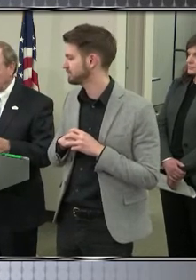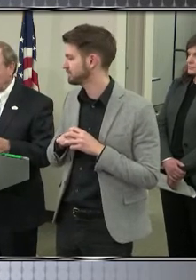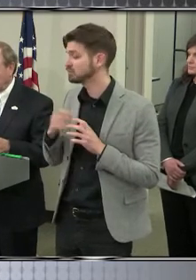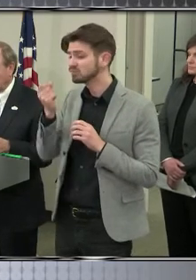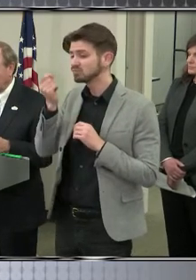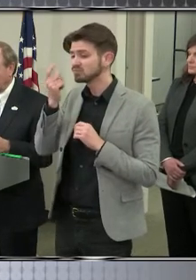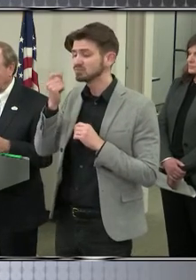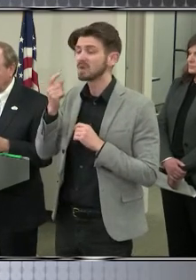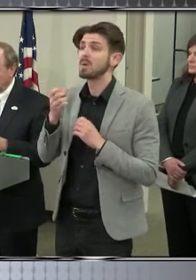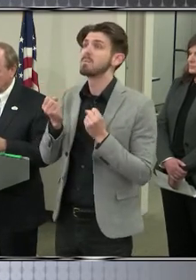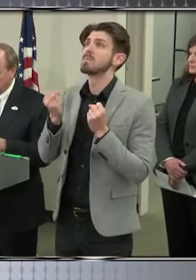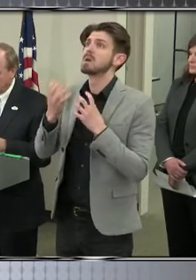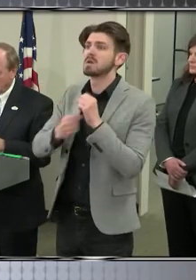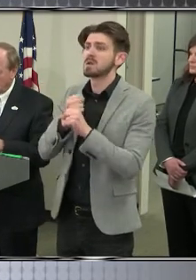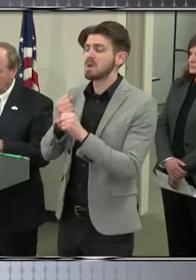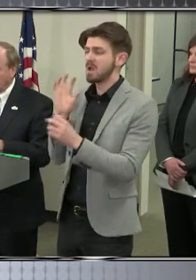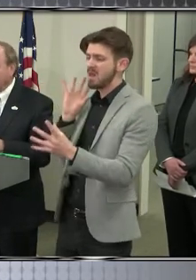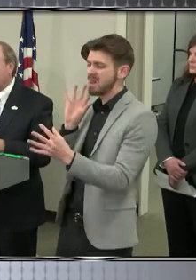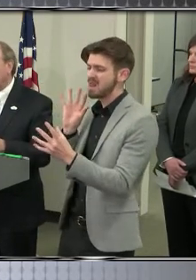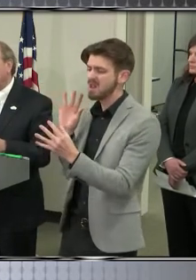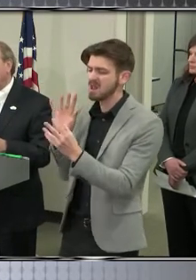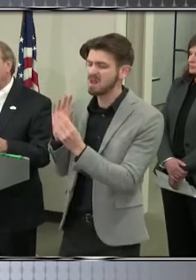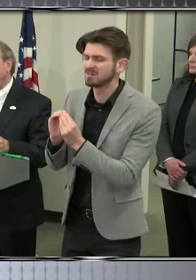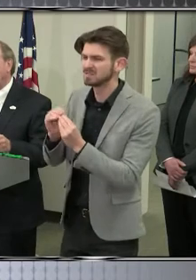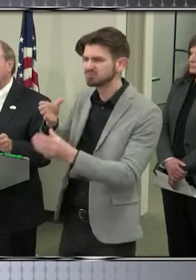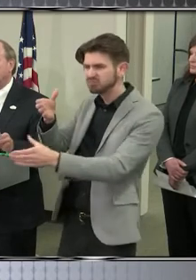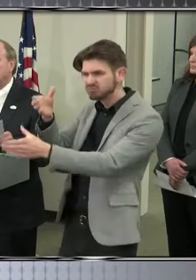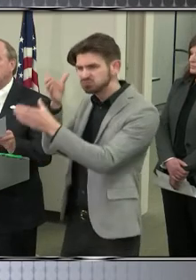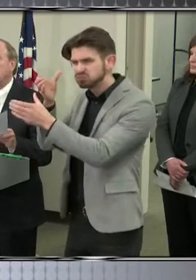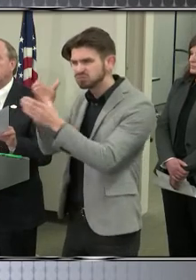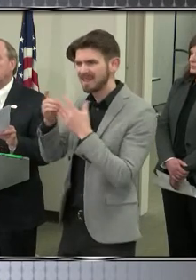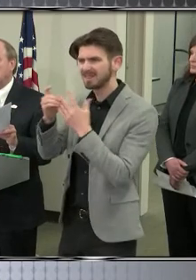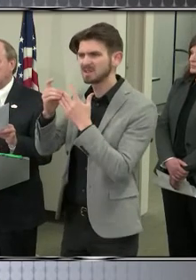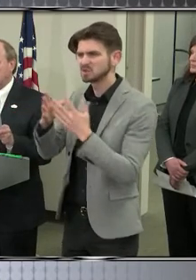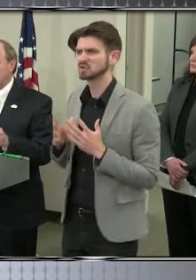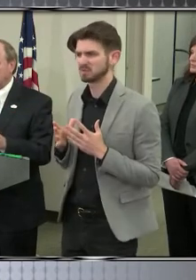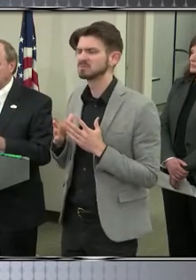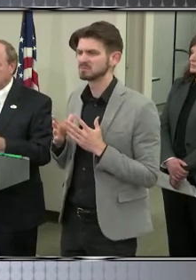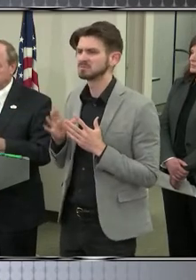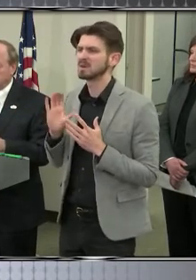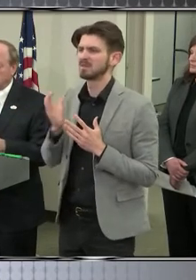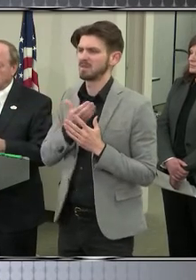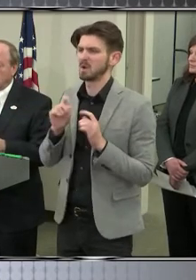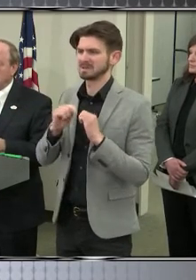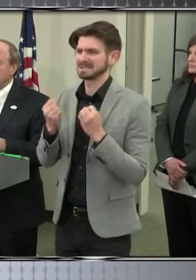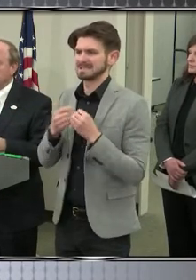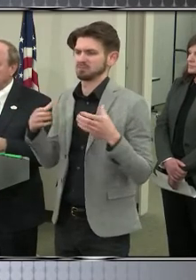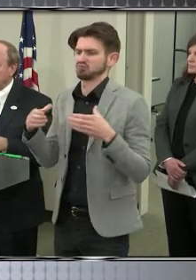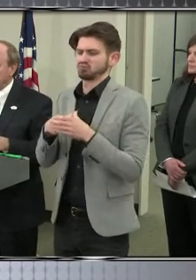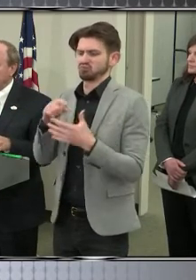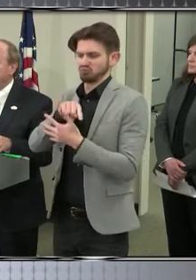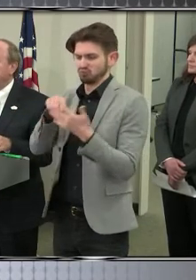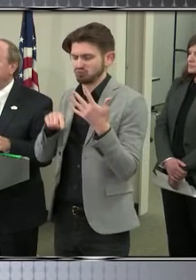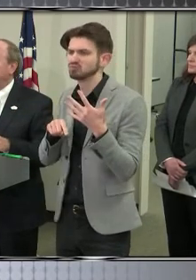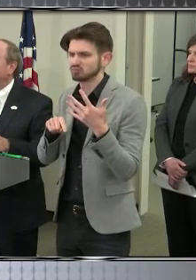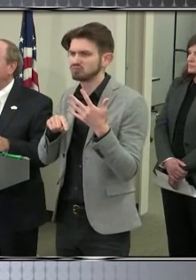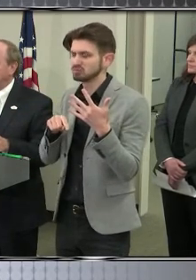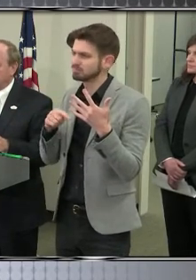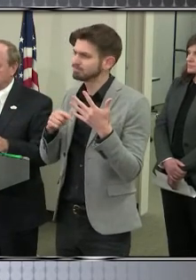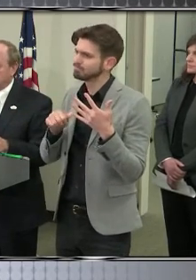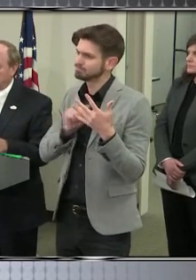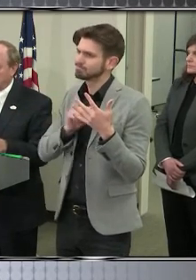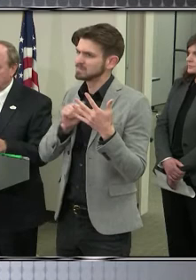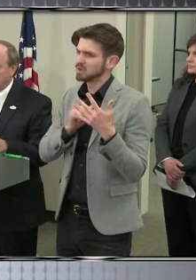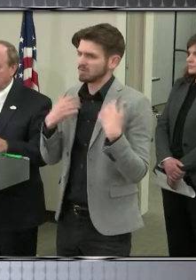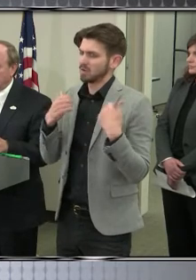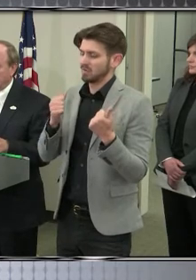knowledge and leadership under the single Pikes Peak Regional Office of Emergency Management. I'm extremely confident in our